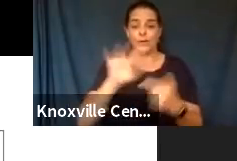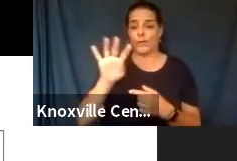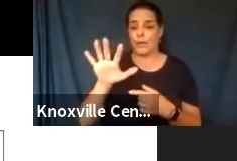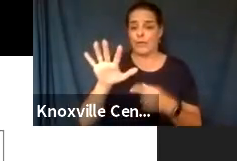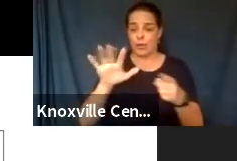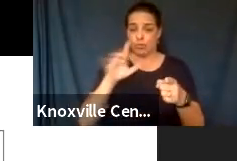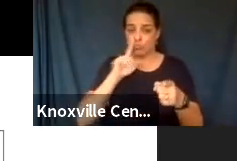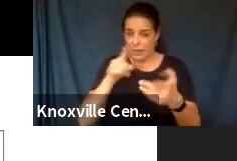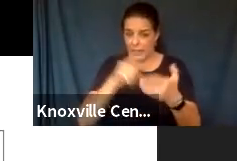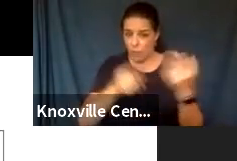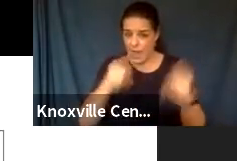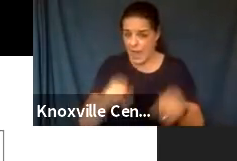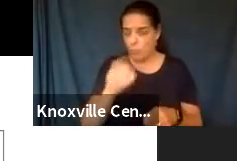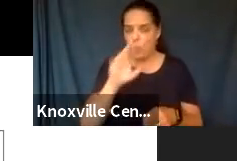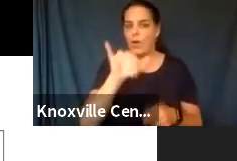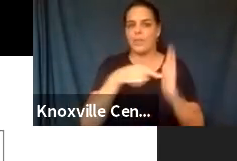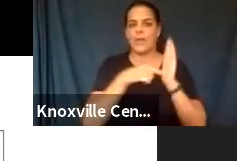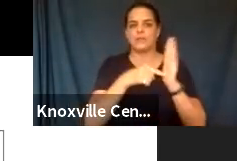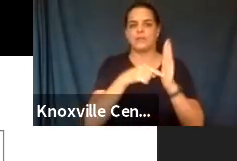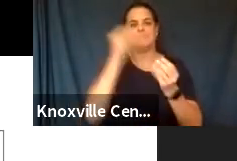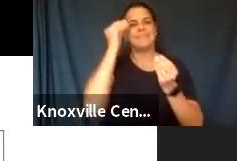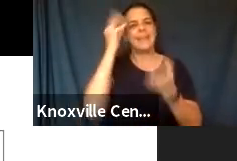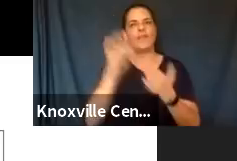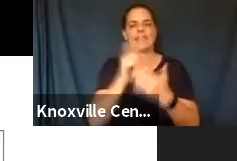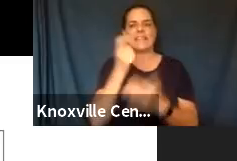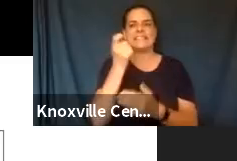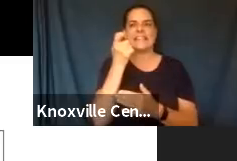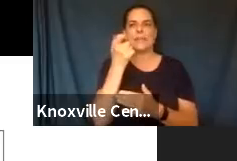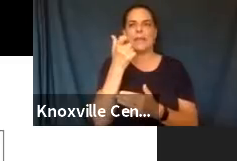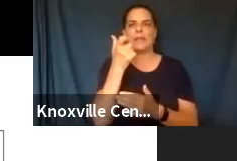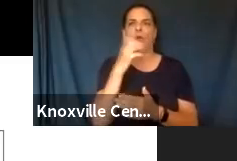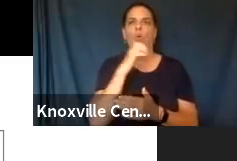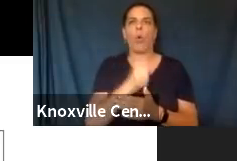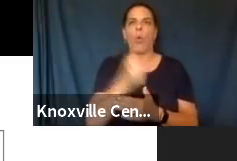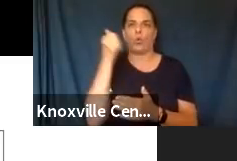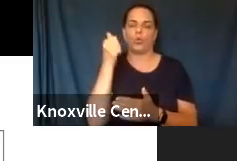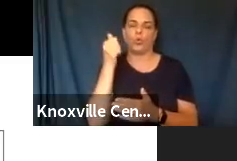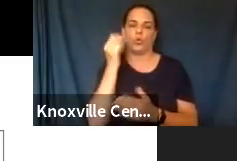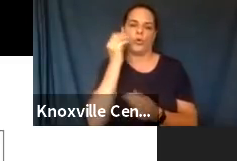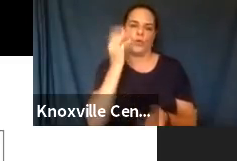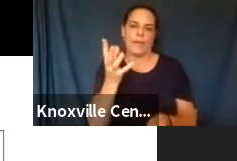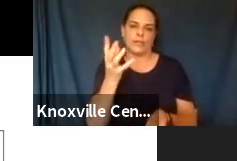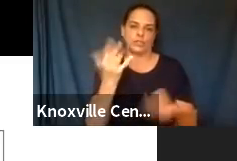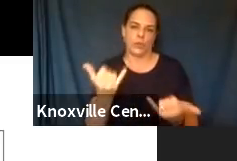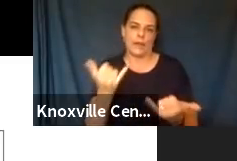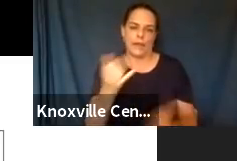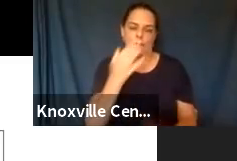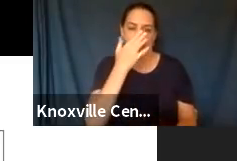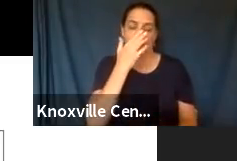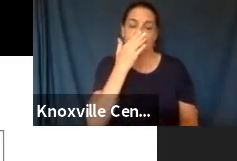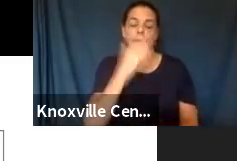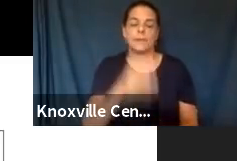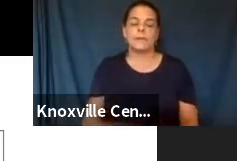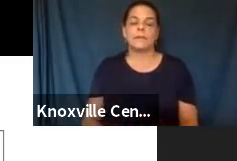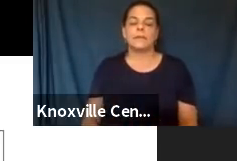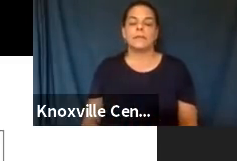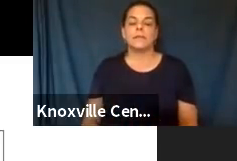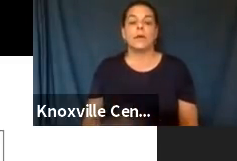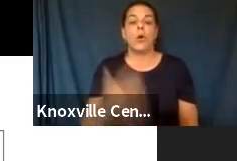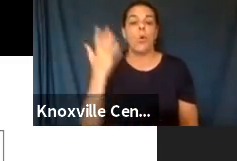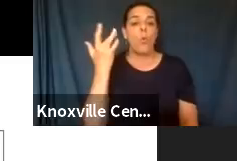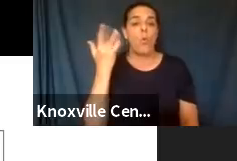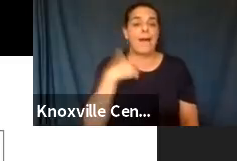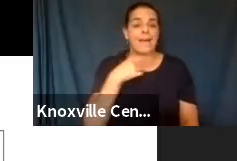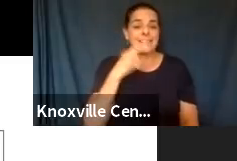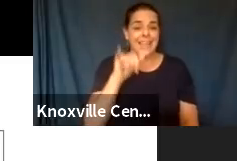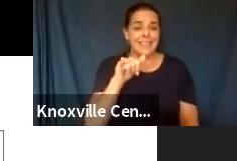really what happened, or that represents data that's just a little bit older data at this point. And the reason I say that, if you could hit